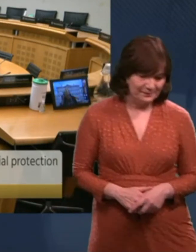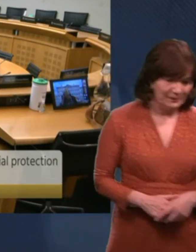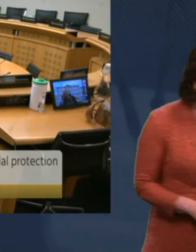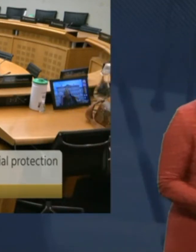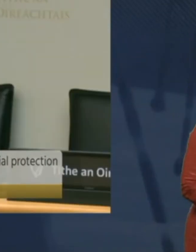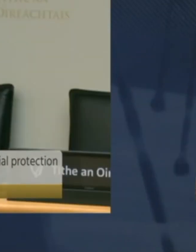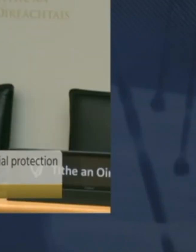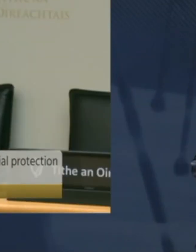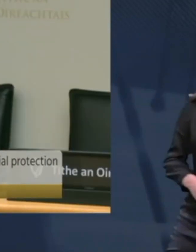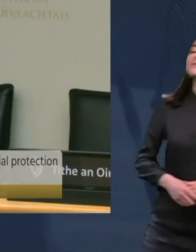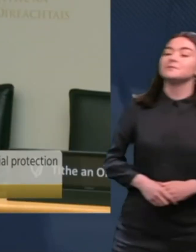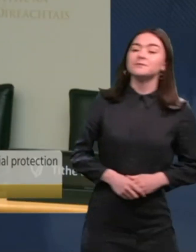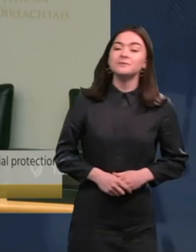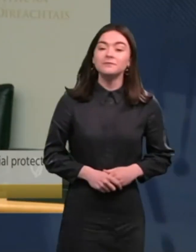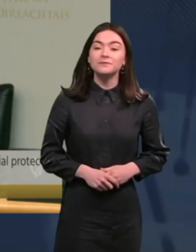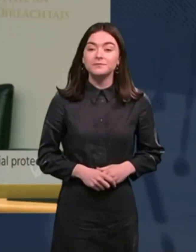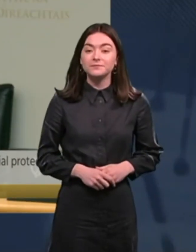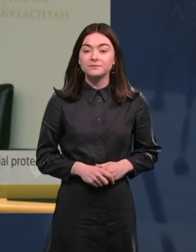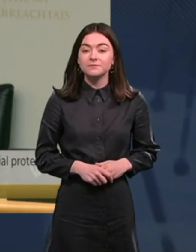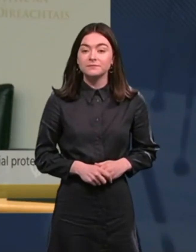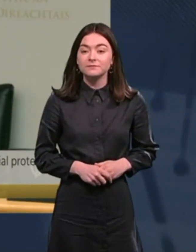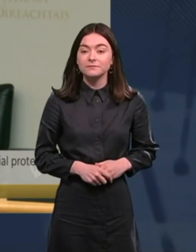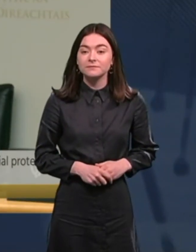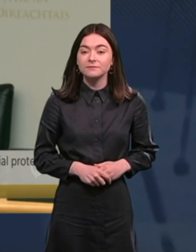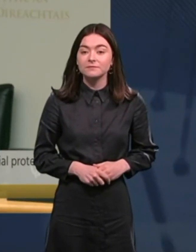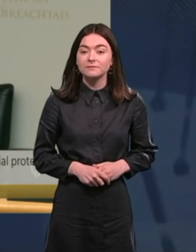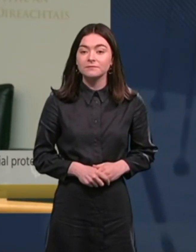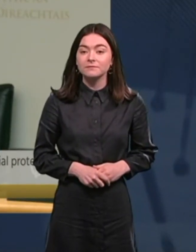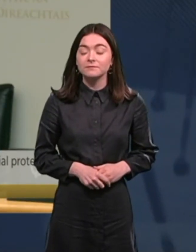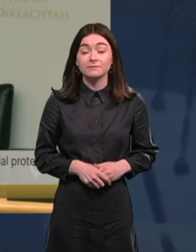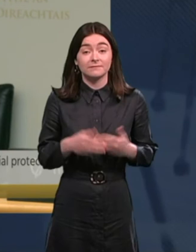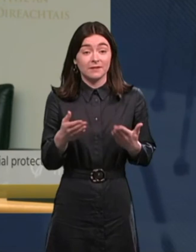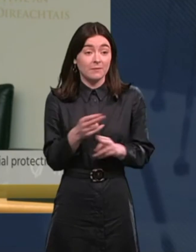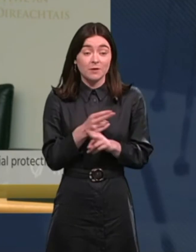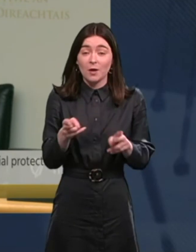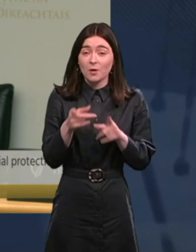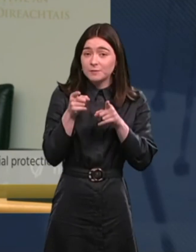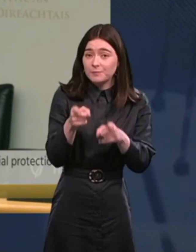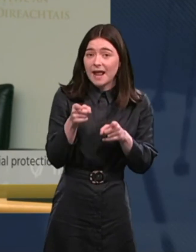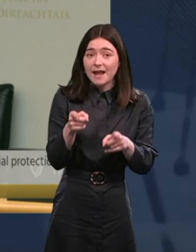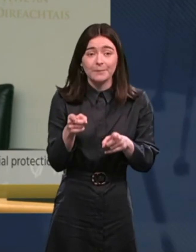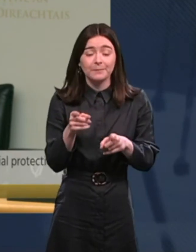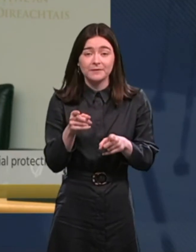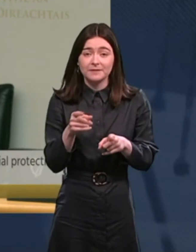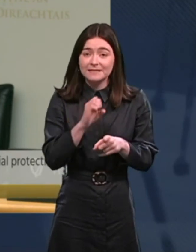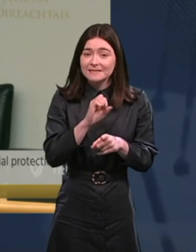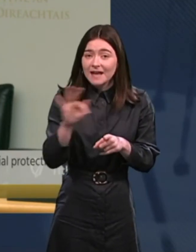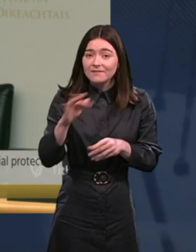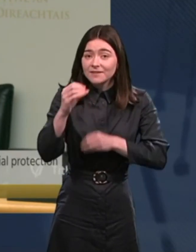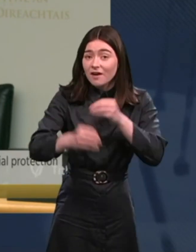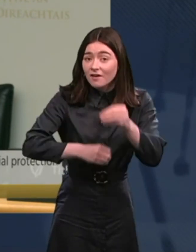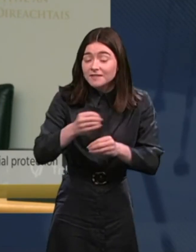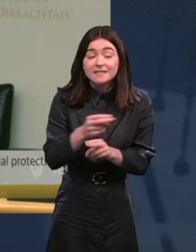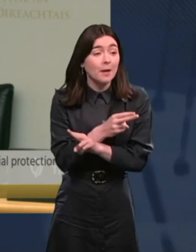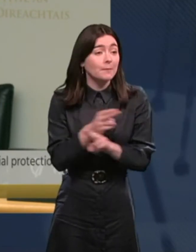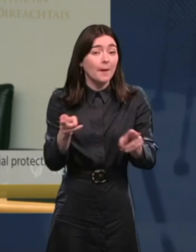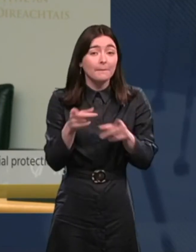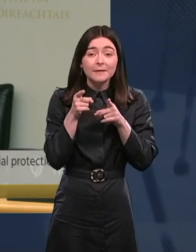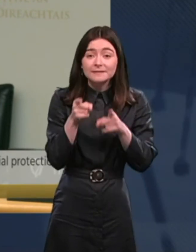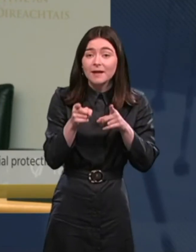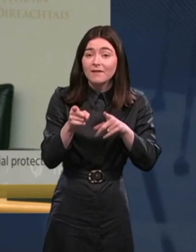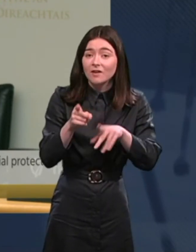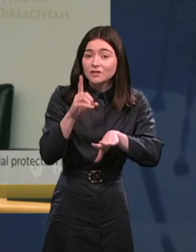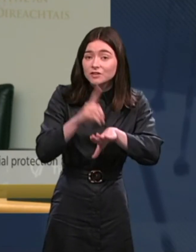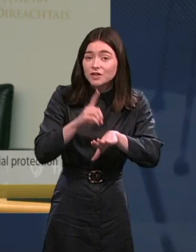Holly. Yeah, just to be clear, Minister, I'm obviously not putting any blame on staff in offices. I'm not putting any blame on doctors filling